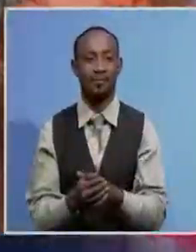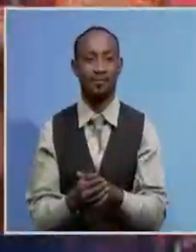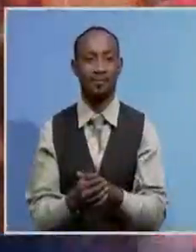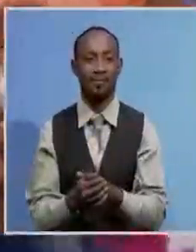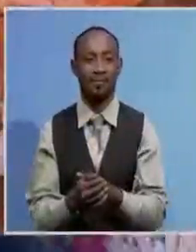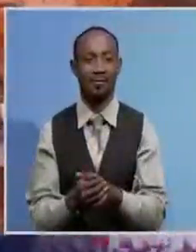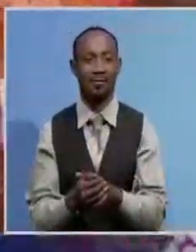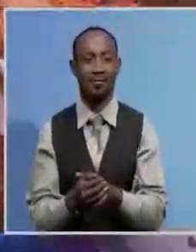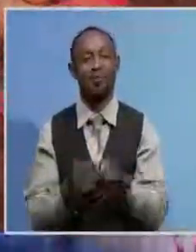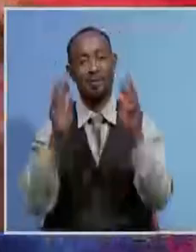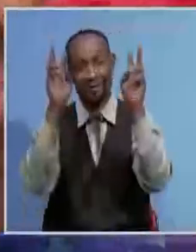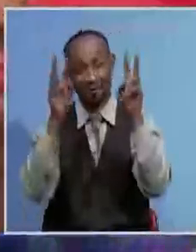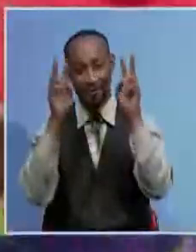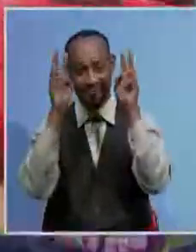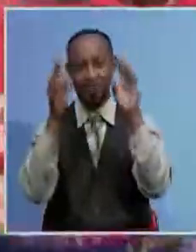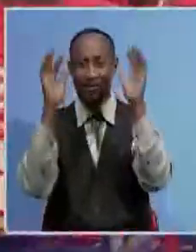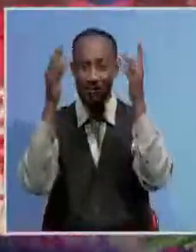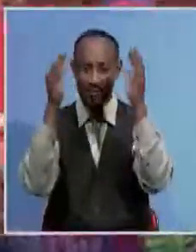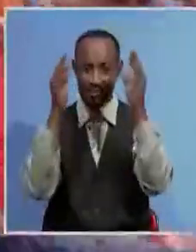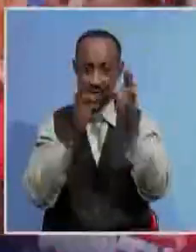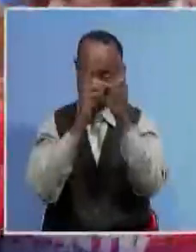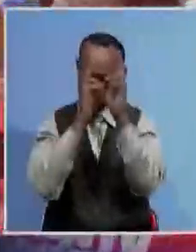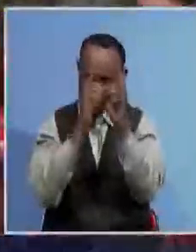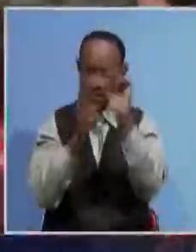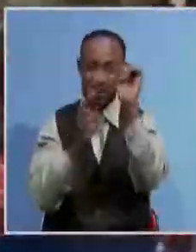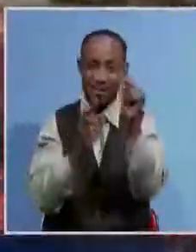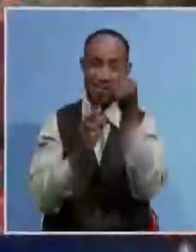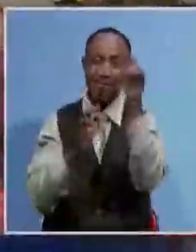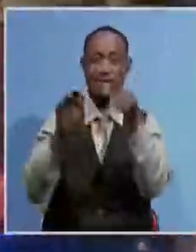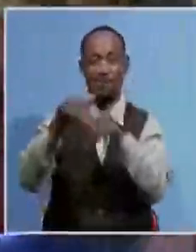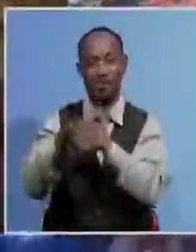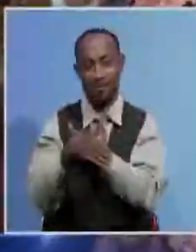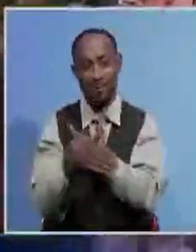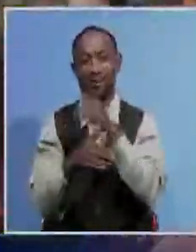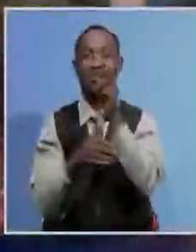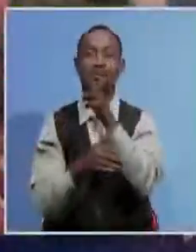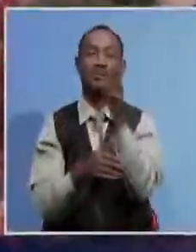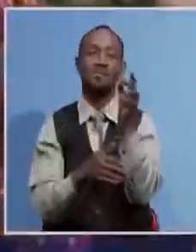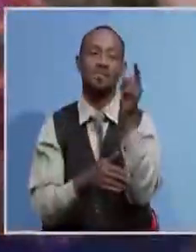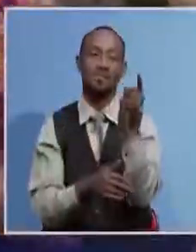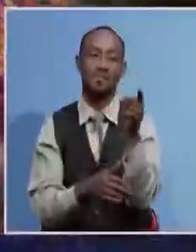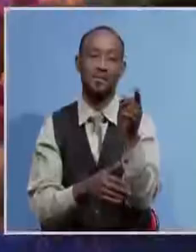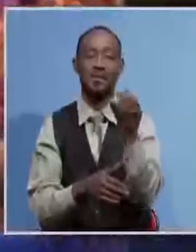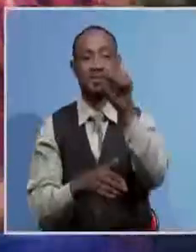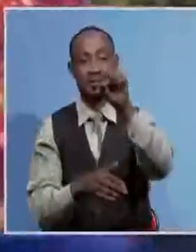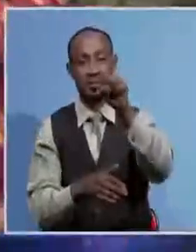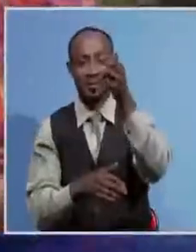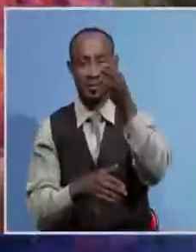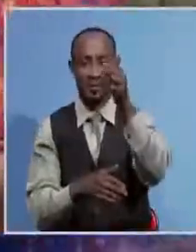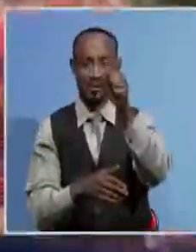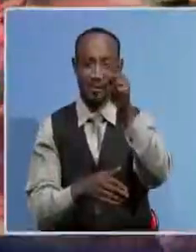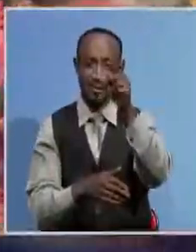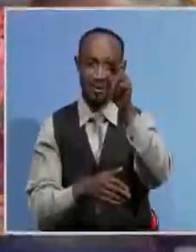A victory celebration held to honor First Lady Mutinta Hichilema. The residents of Shakumbila Chiefdom, where Mrs. Hichilema comes